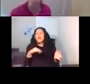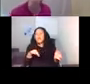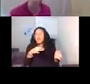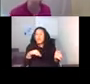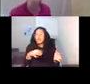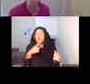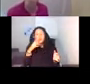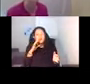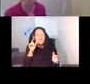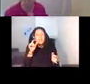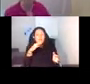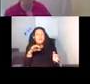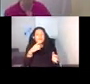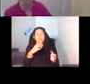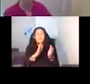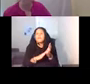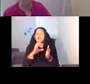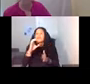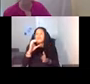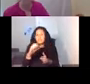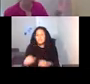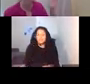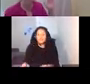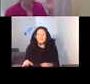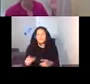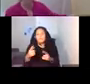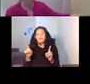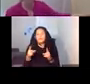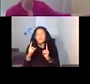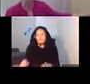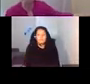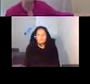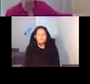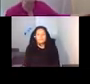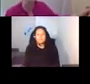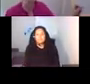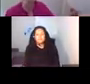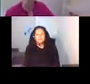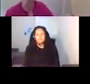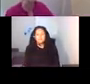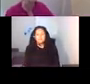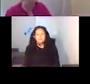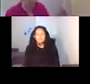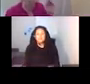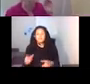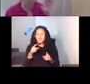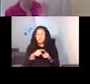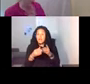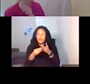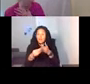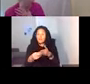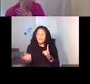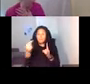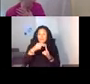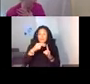her playing with the Margaret Cavendish pieces. So, and that leads me back to Isabelle Riou, who